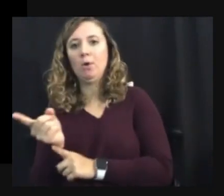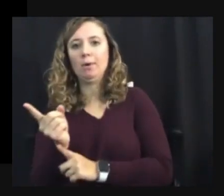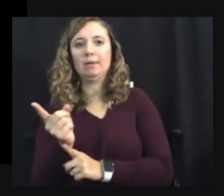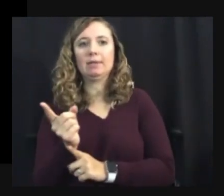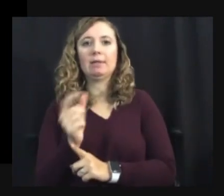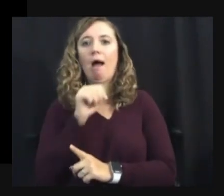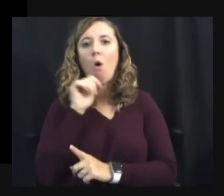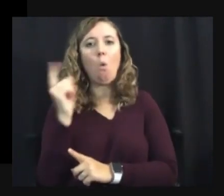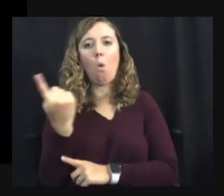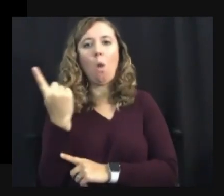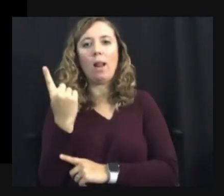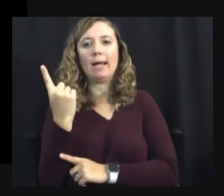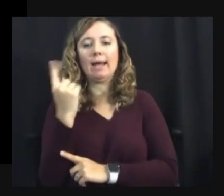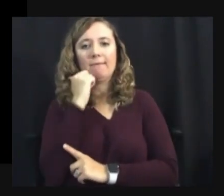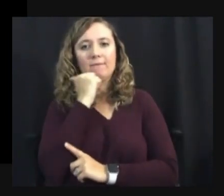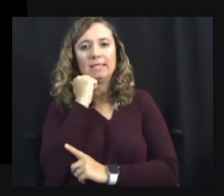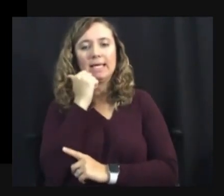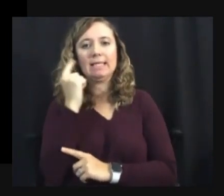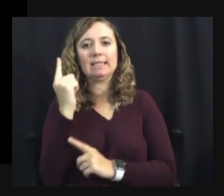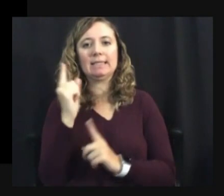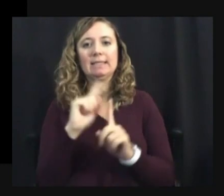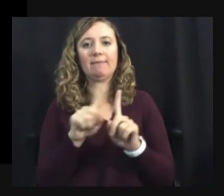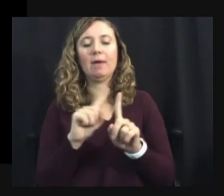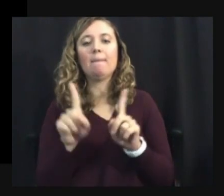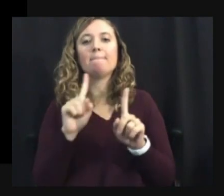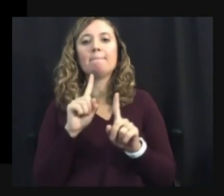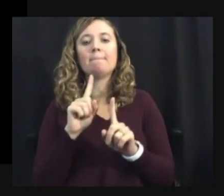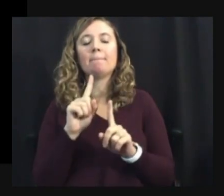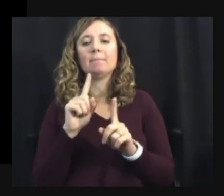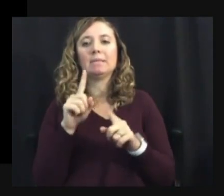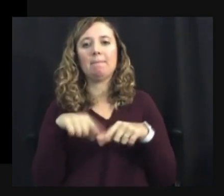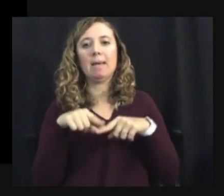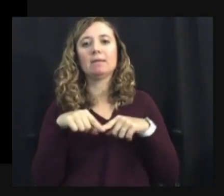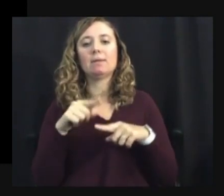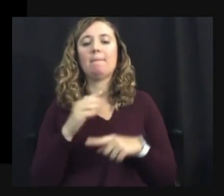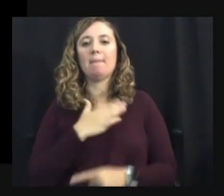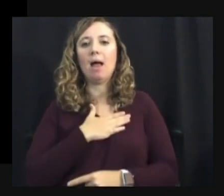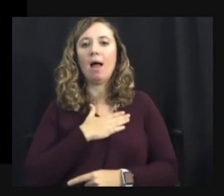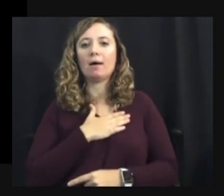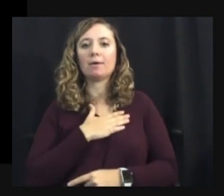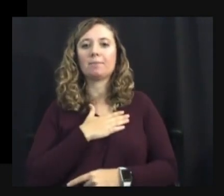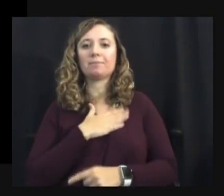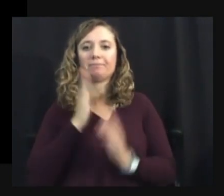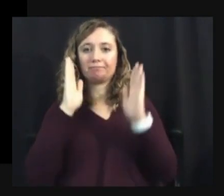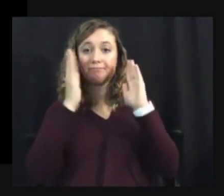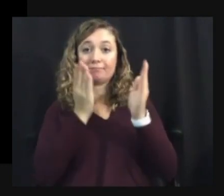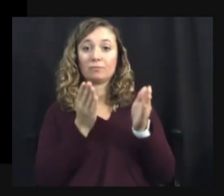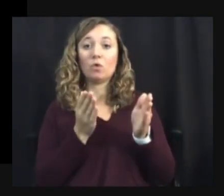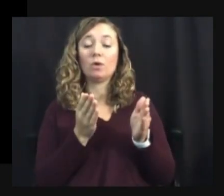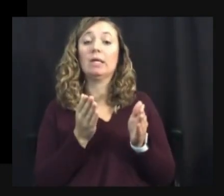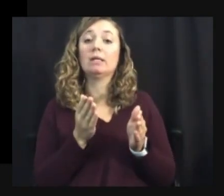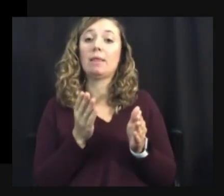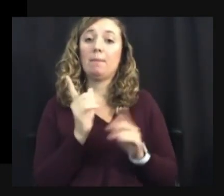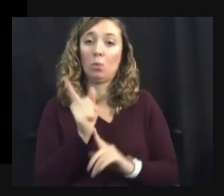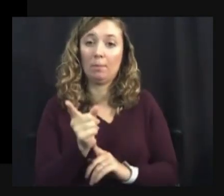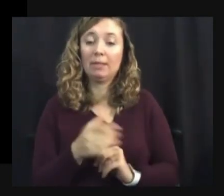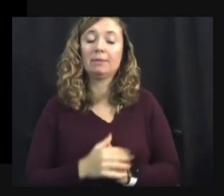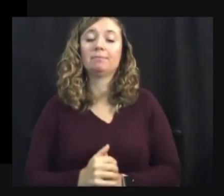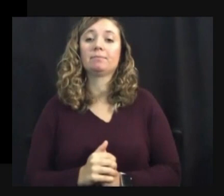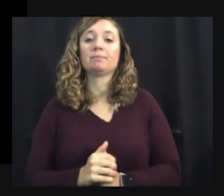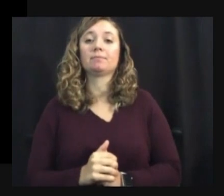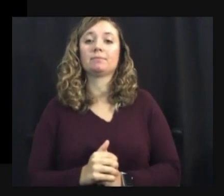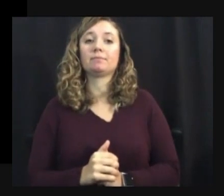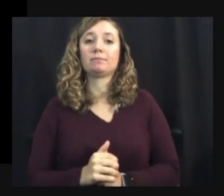day, by the bandwidth that I have in the moment. So if my